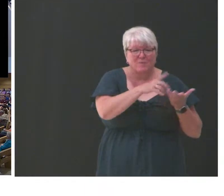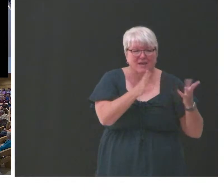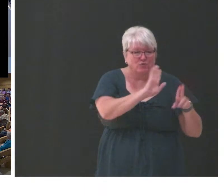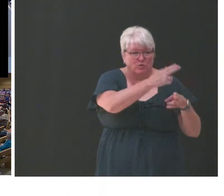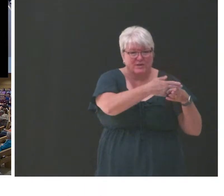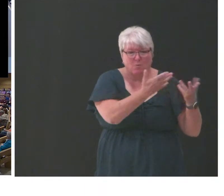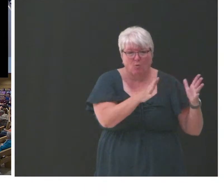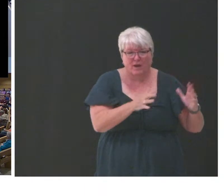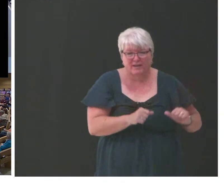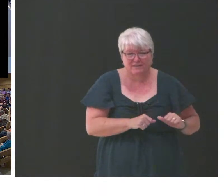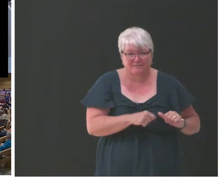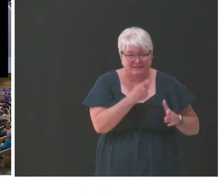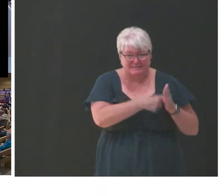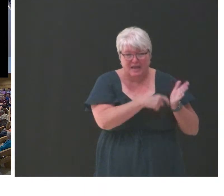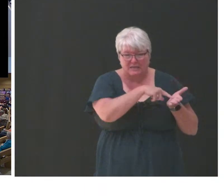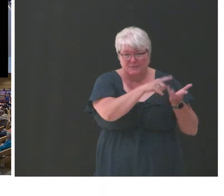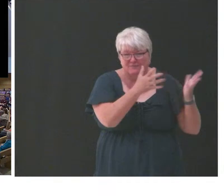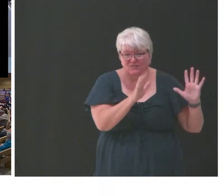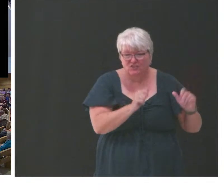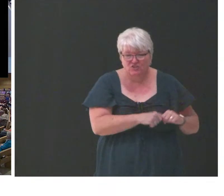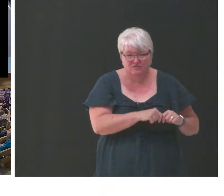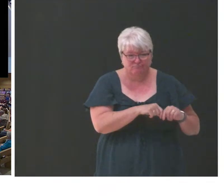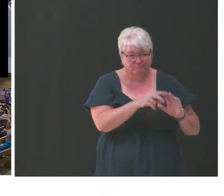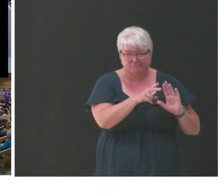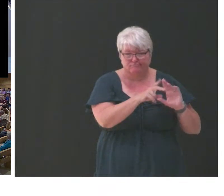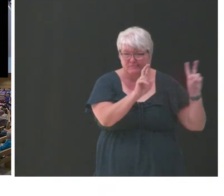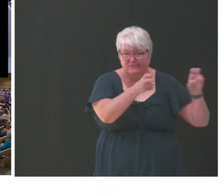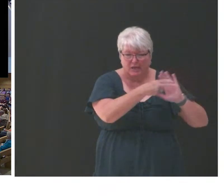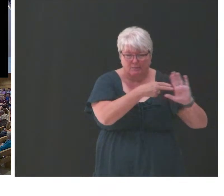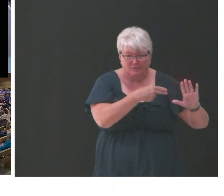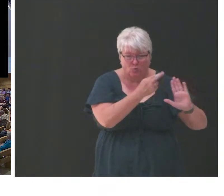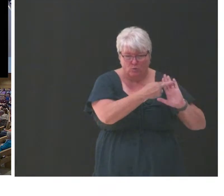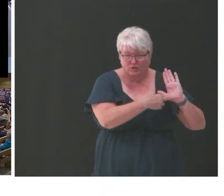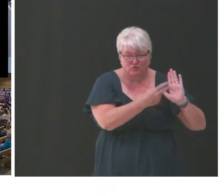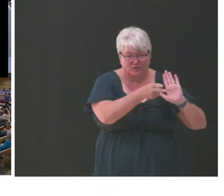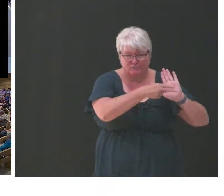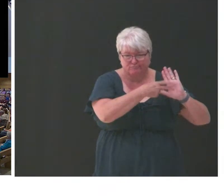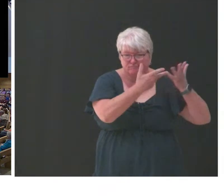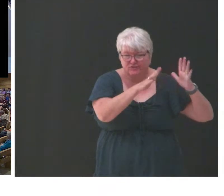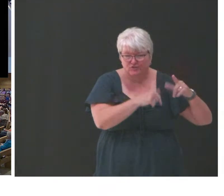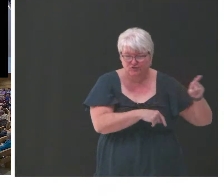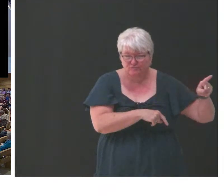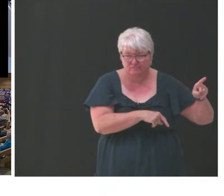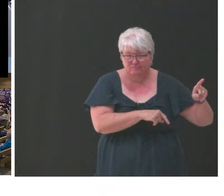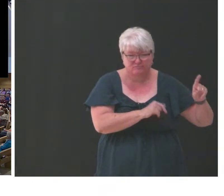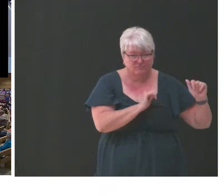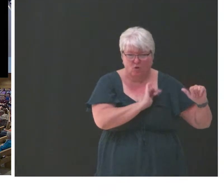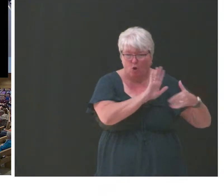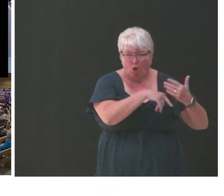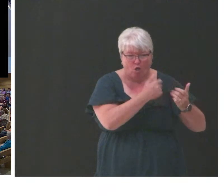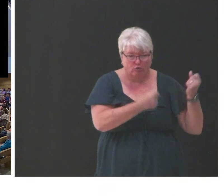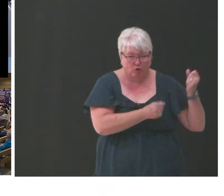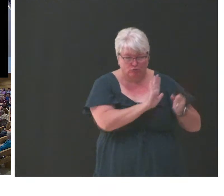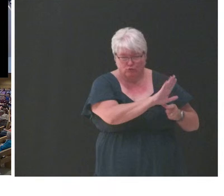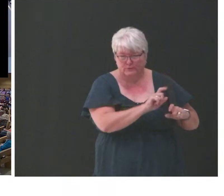your name, taxes are paid, title's paid, registration stickers on it. It's all yours.